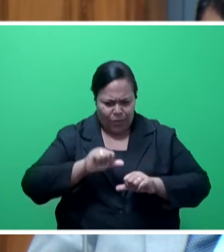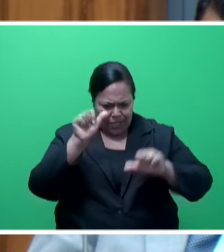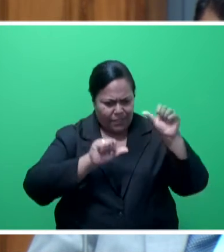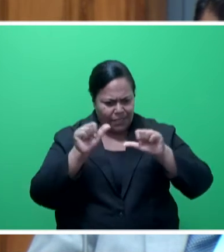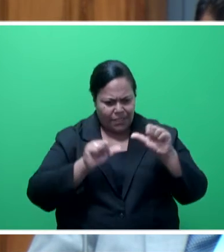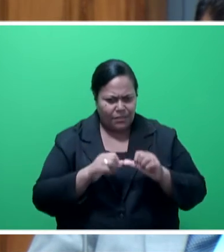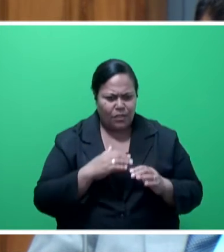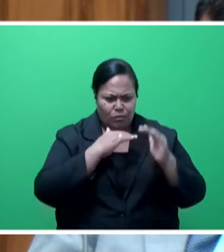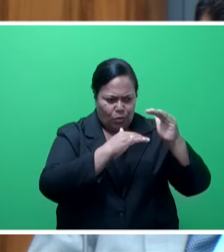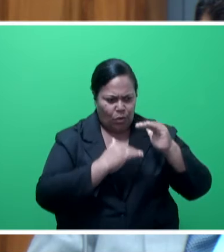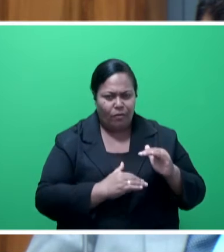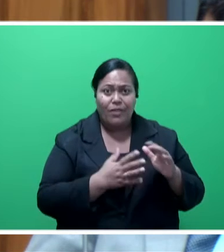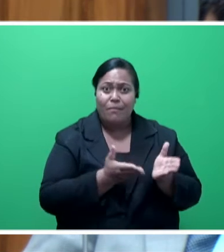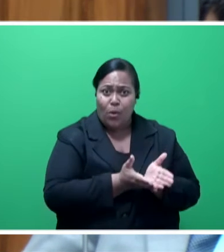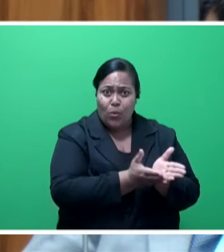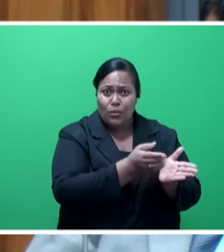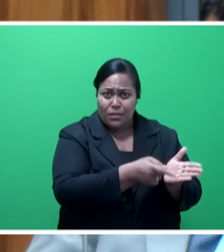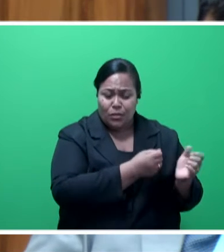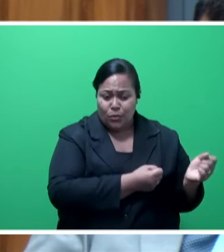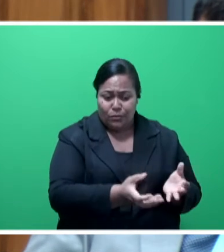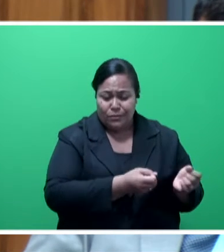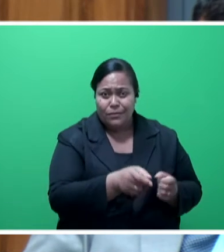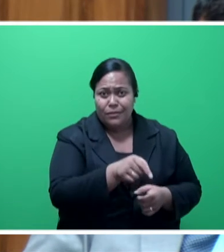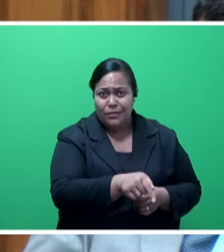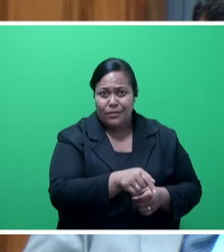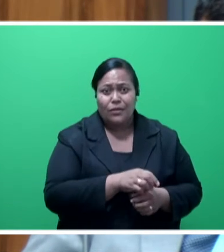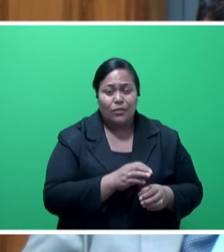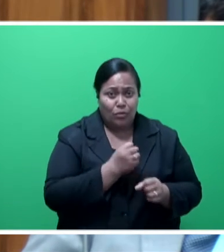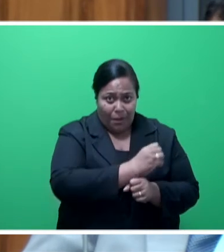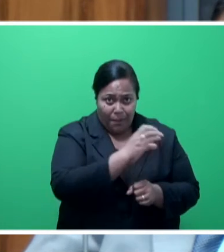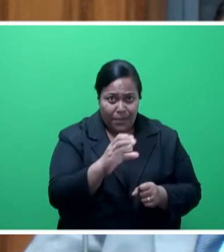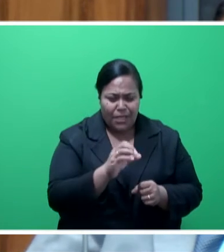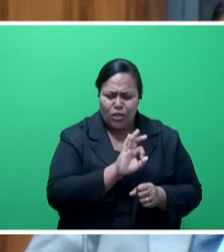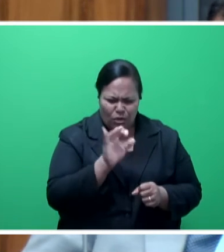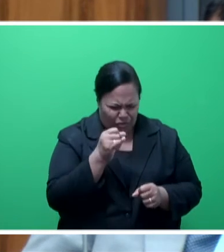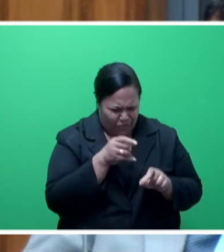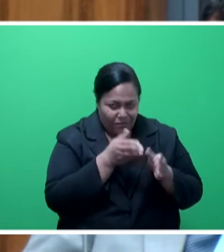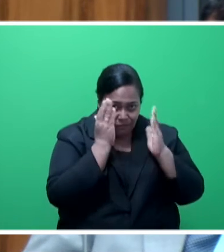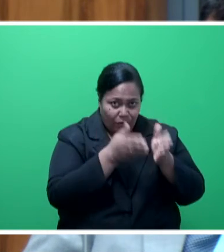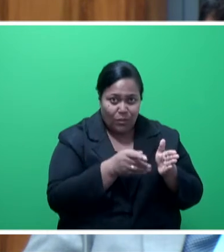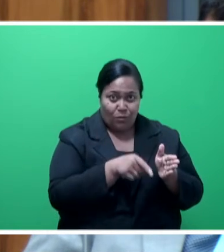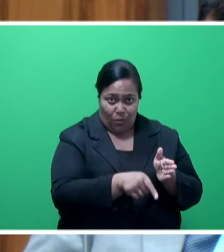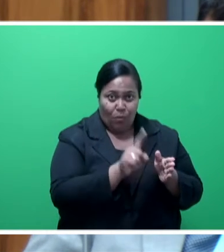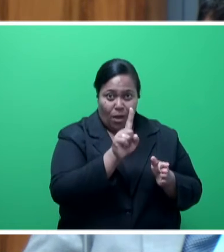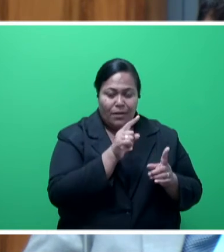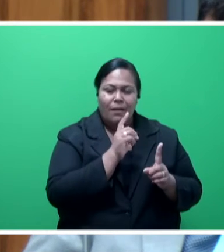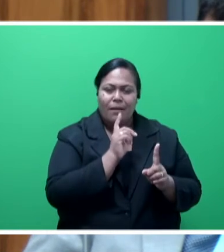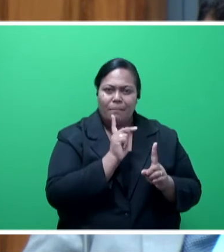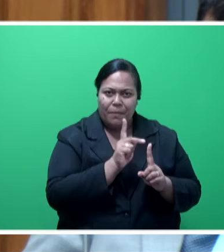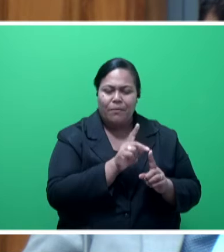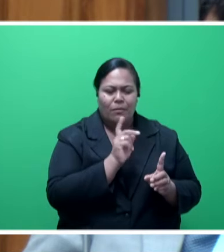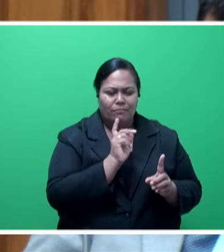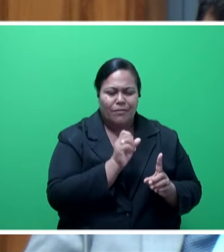fishing vessels needed to supply raw material, not just to PAFCO but other processing facilities, it has